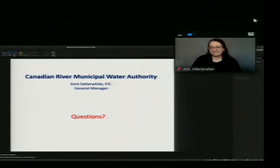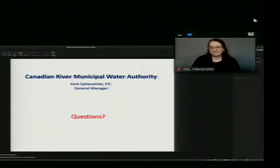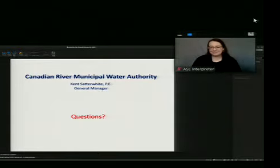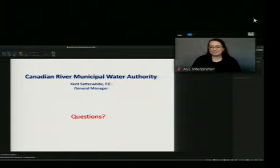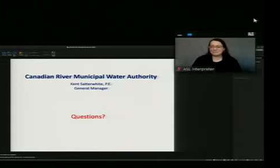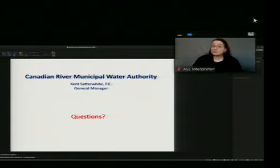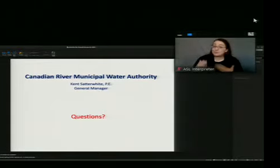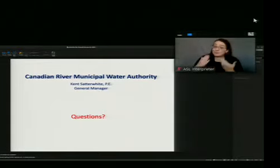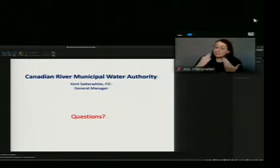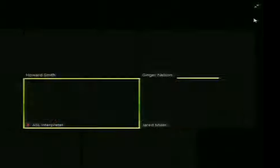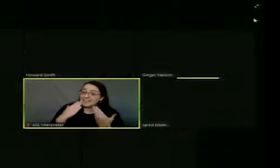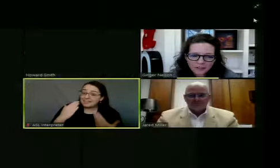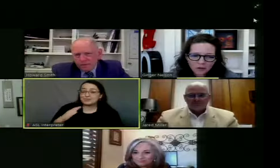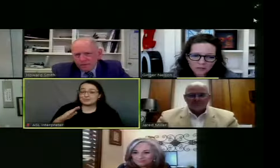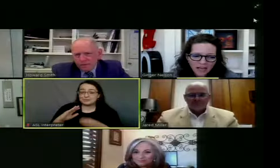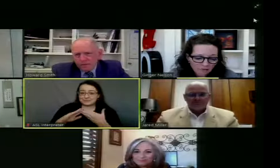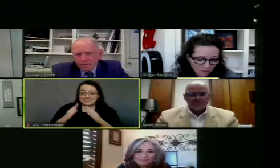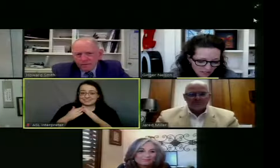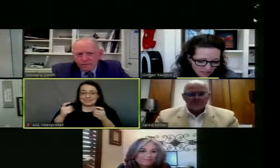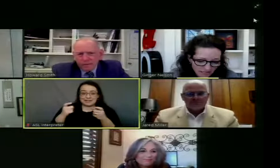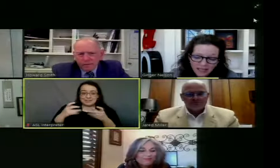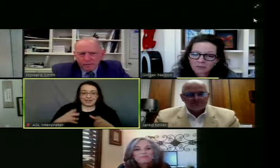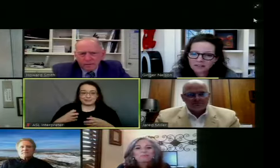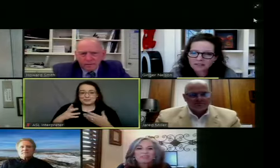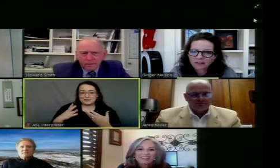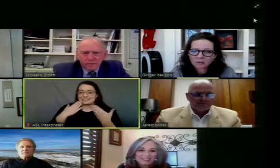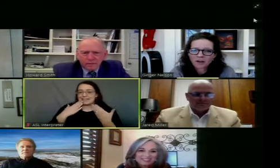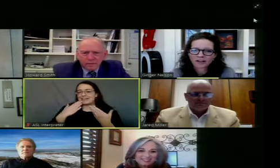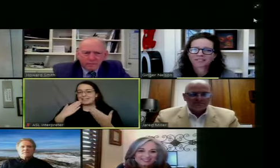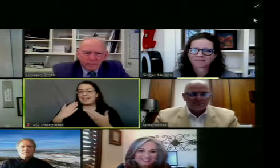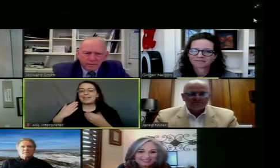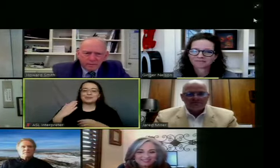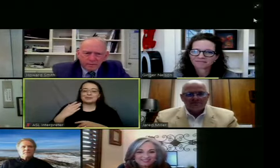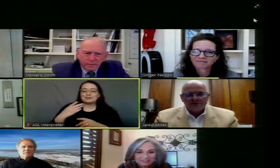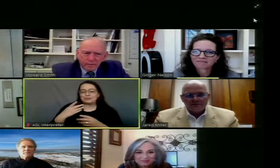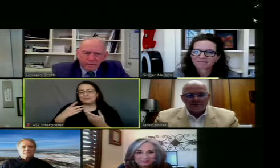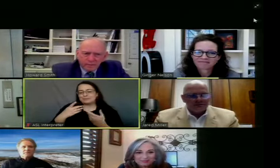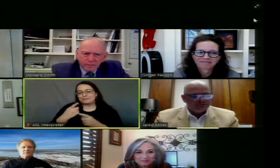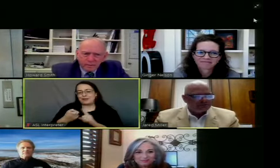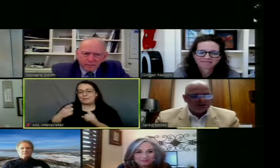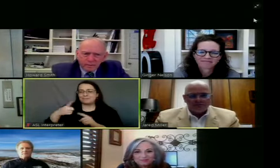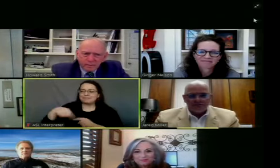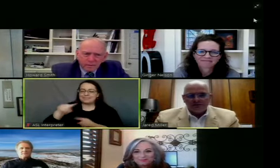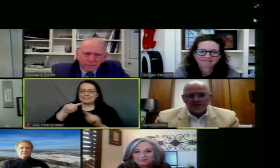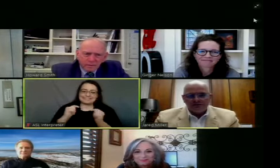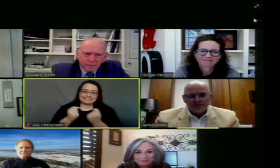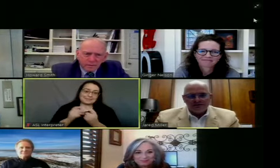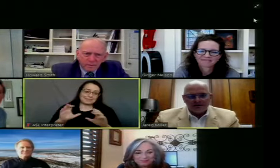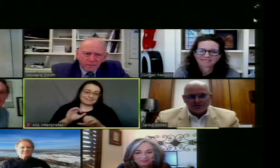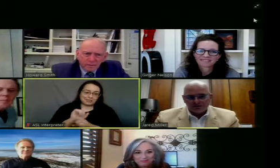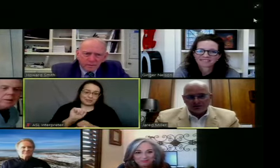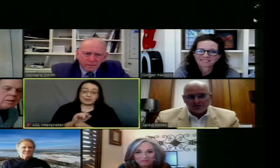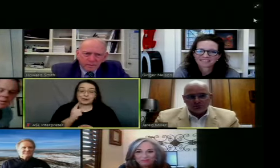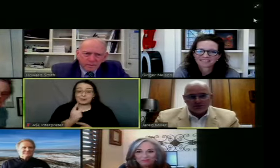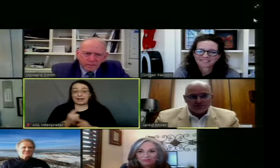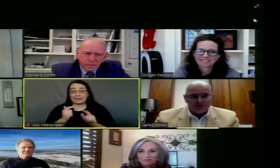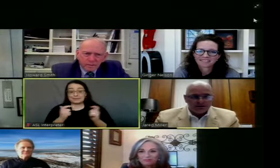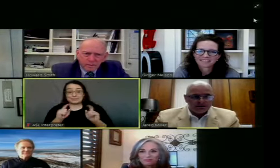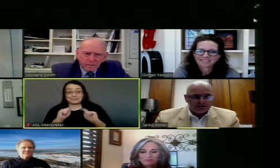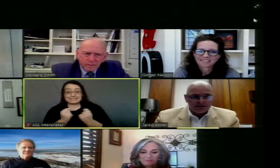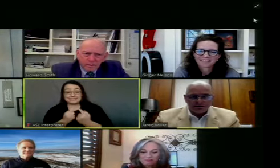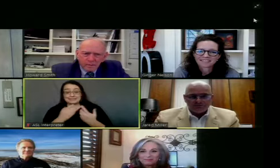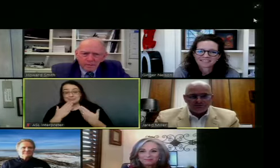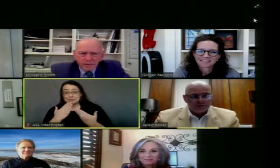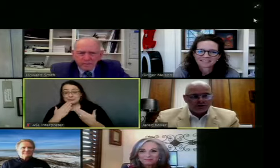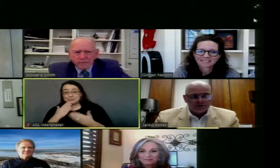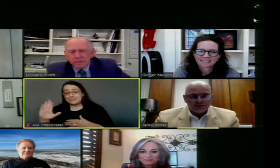Well, thank you, Ms. City Manager. You say thank you on behalf of the big team that's done the work. Absolutely. Yeah. The big team appreciates those kind words